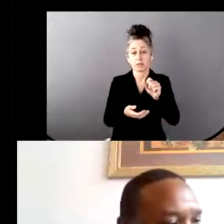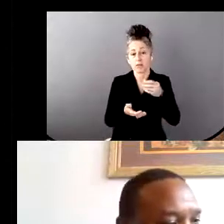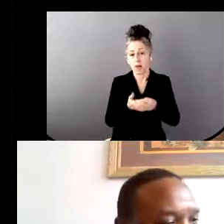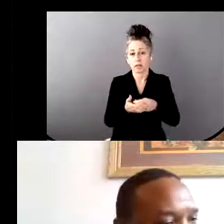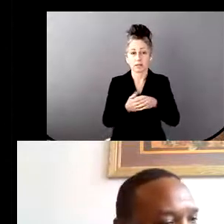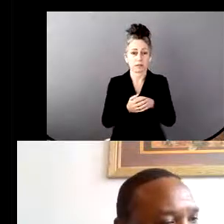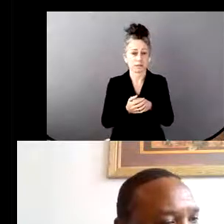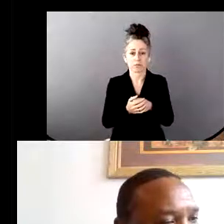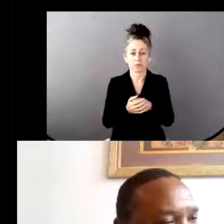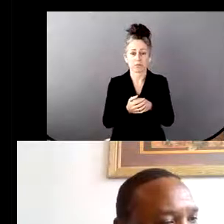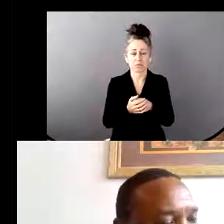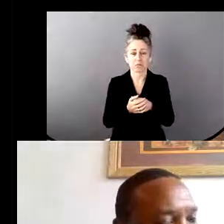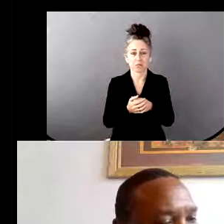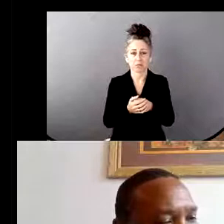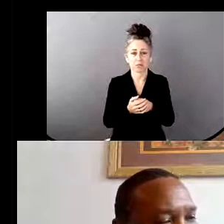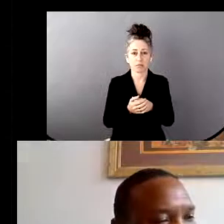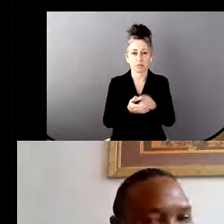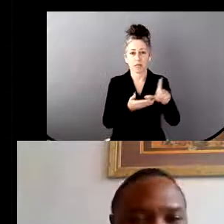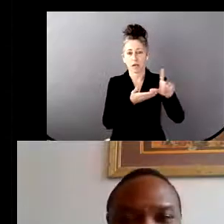Science,